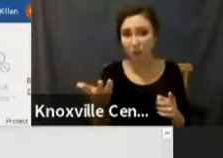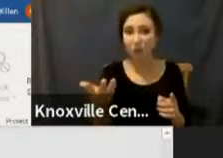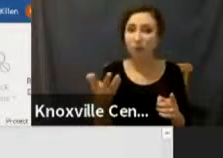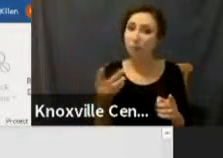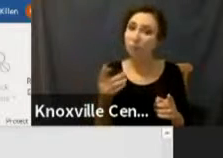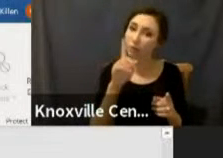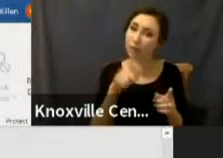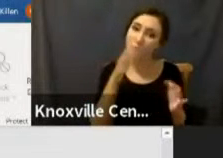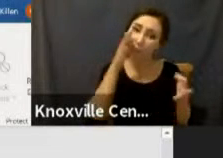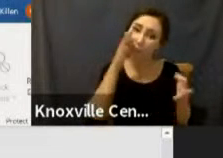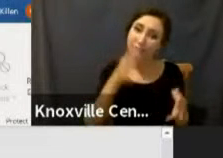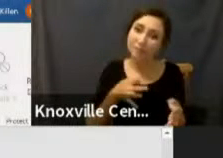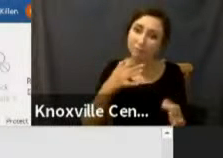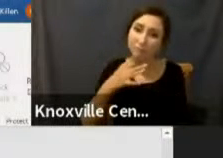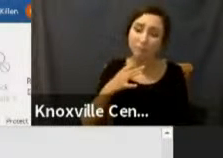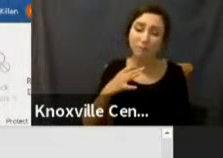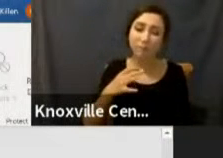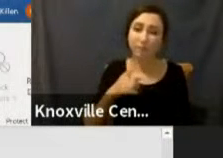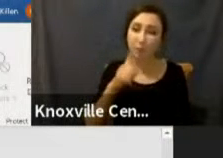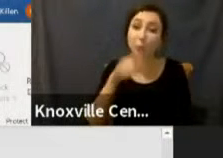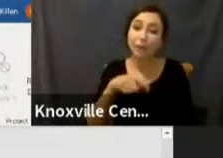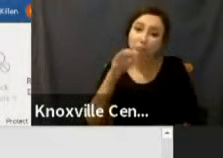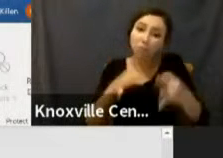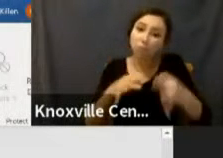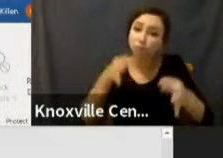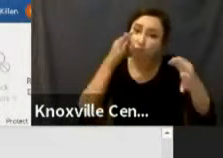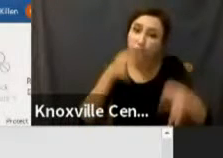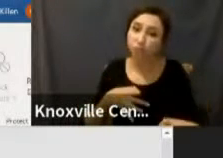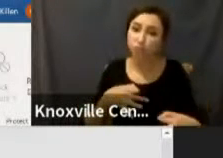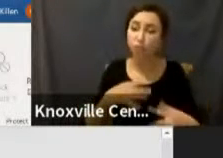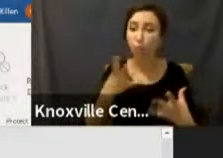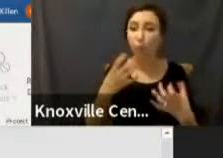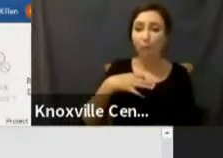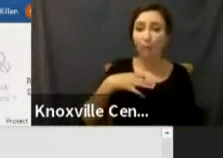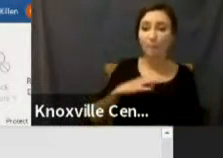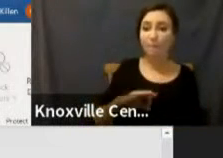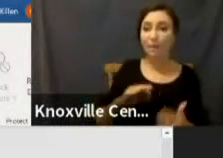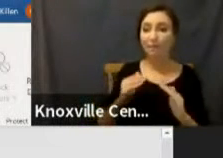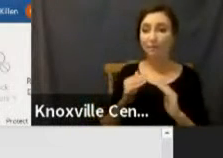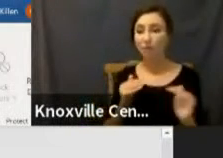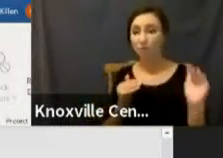be made. The benefits we want the benefits to outweigh the risks.